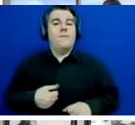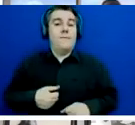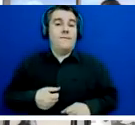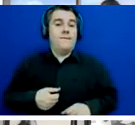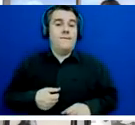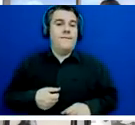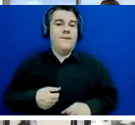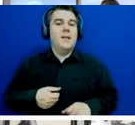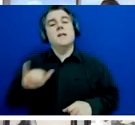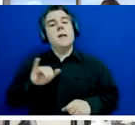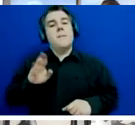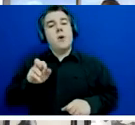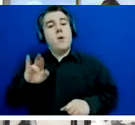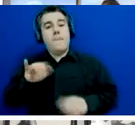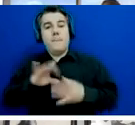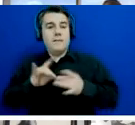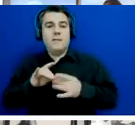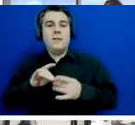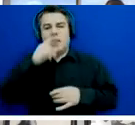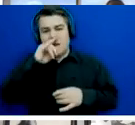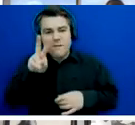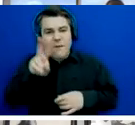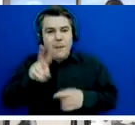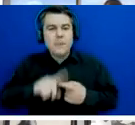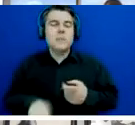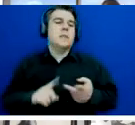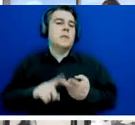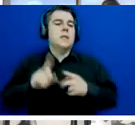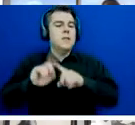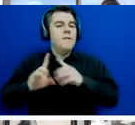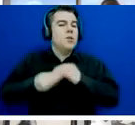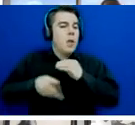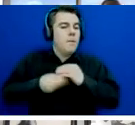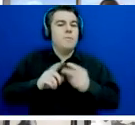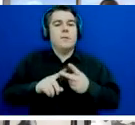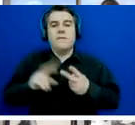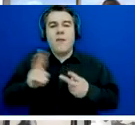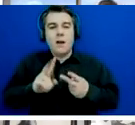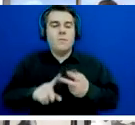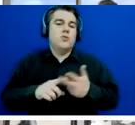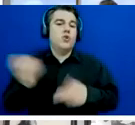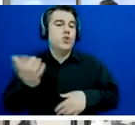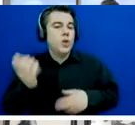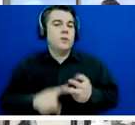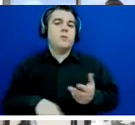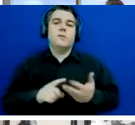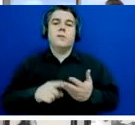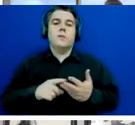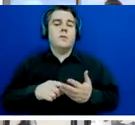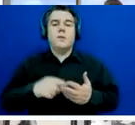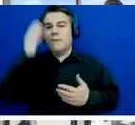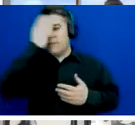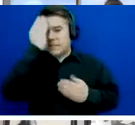Barry mentioned, the kids' vitamins, the different supplements, vitamins, or shakes, or face creams, or